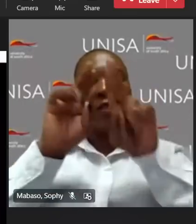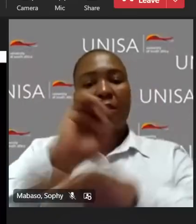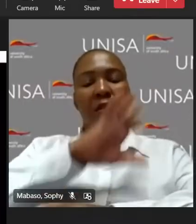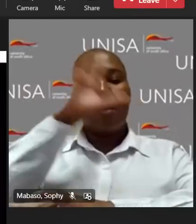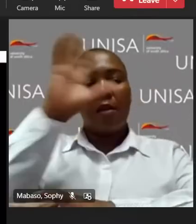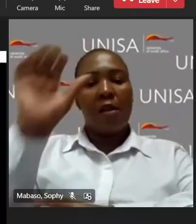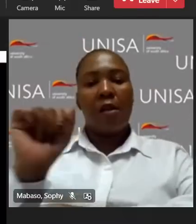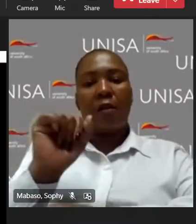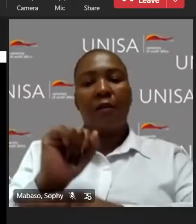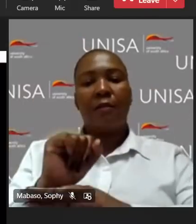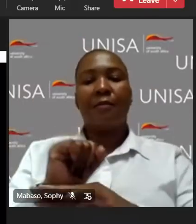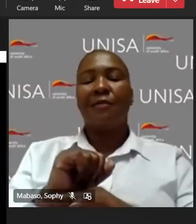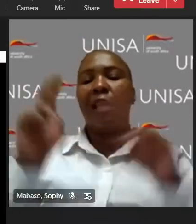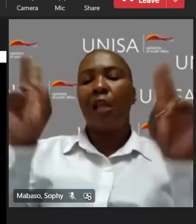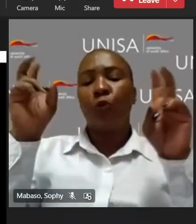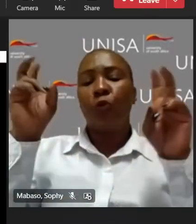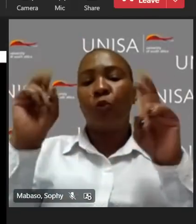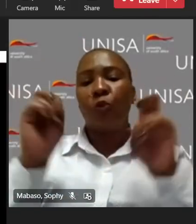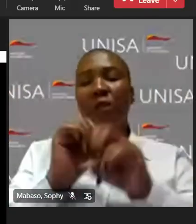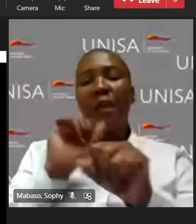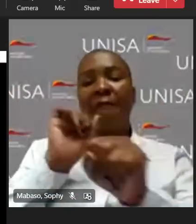matters that affect themselves.